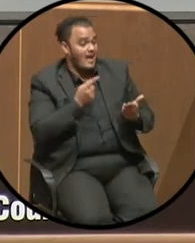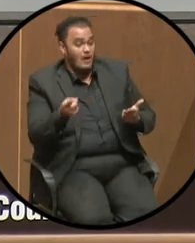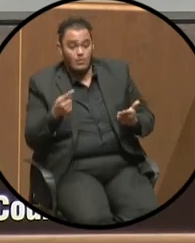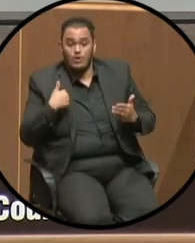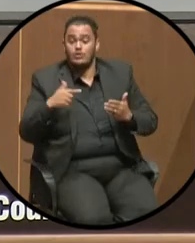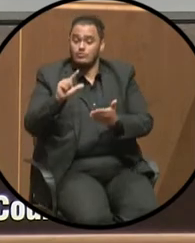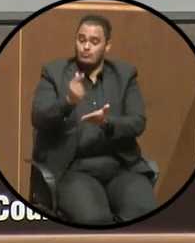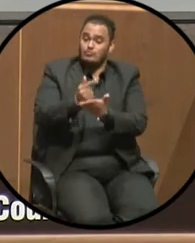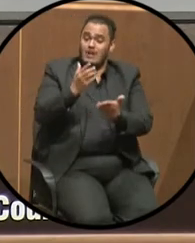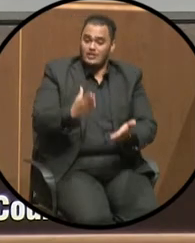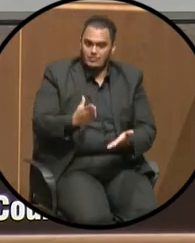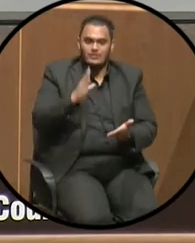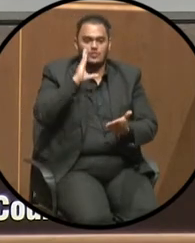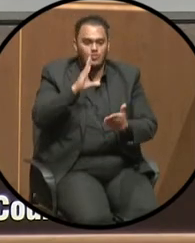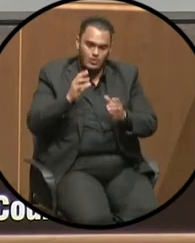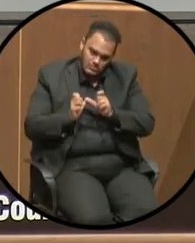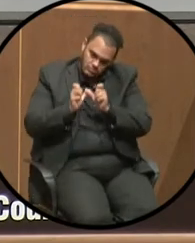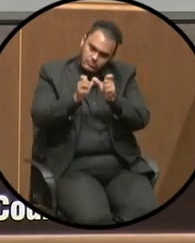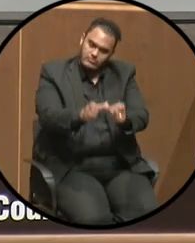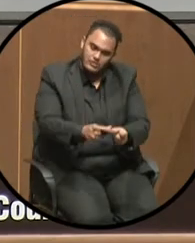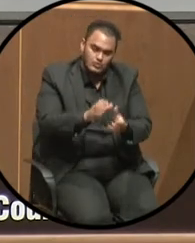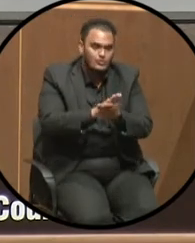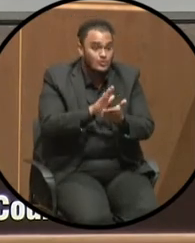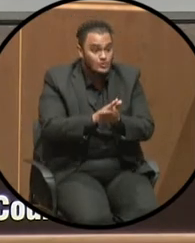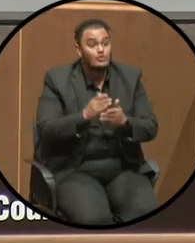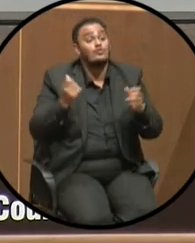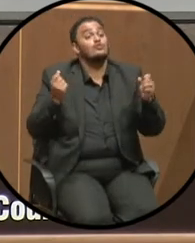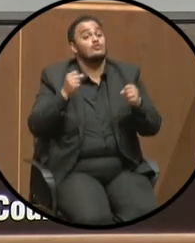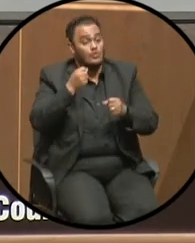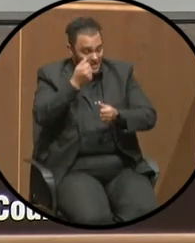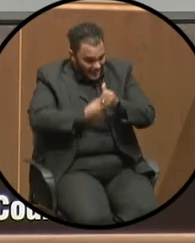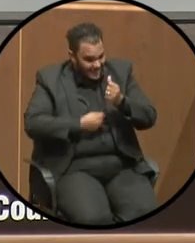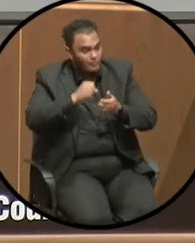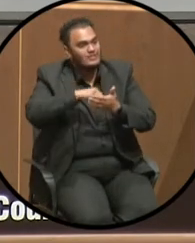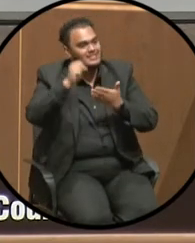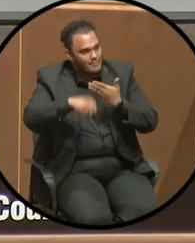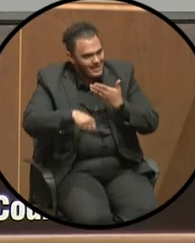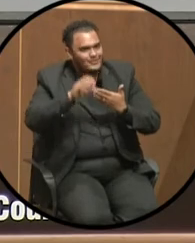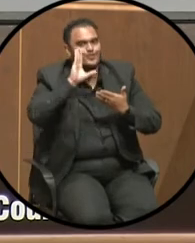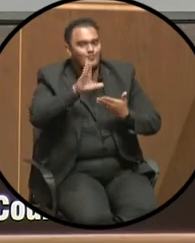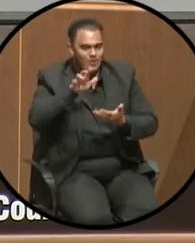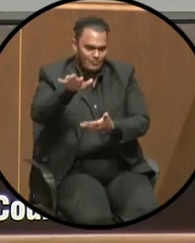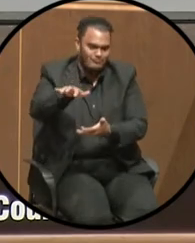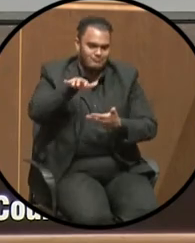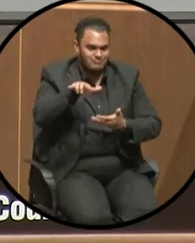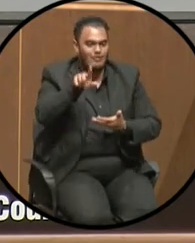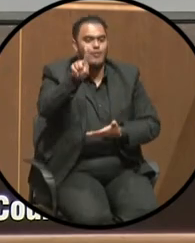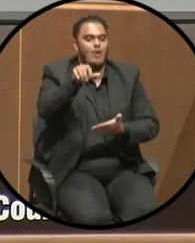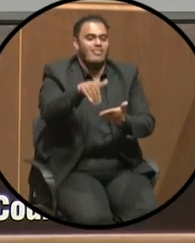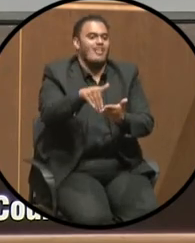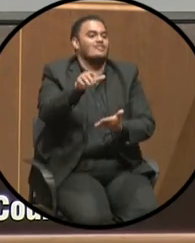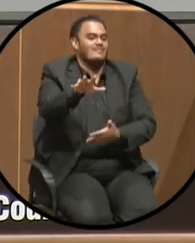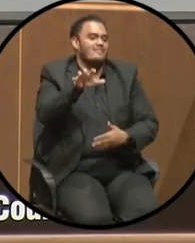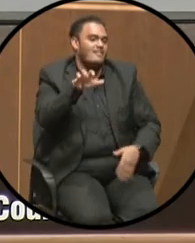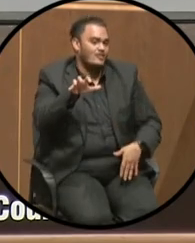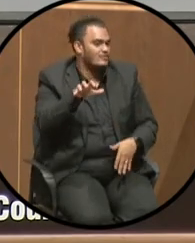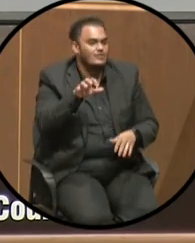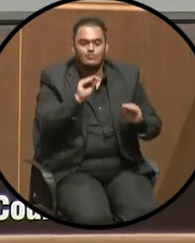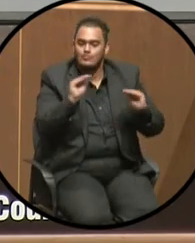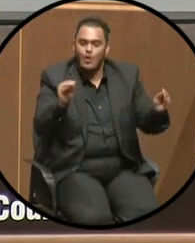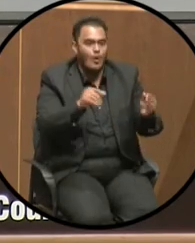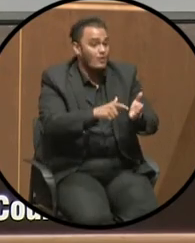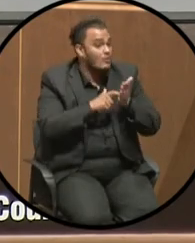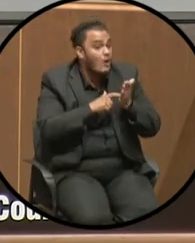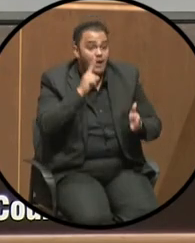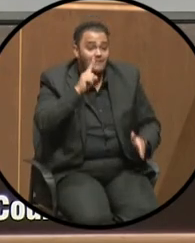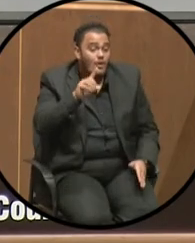in school. So each semester, they are eligible for at least $1,500. There's no requirement for having filled out a FAFSA. There's